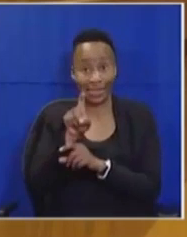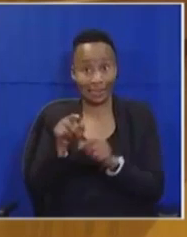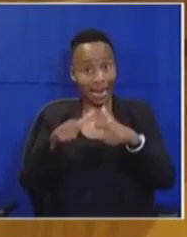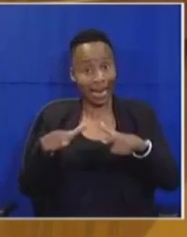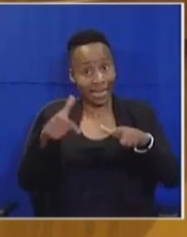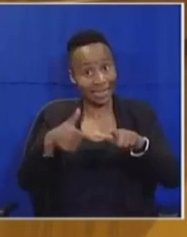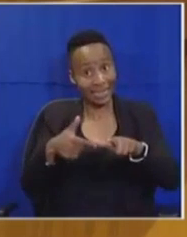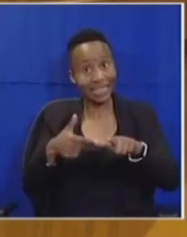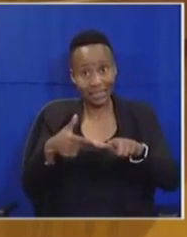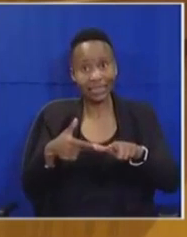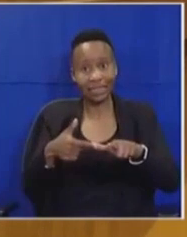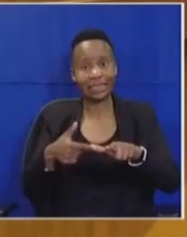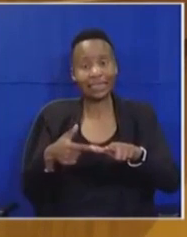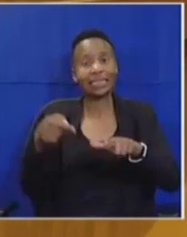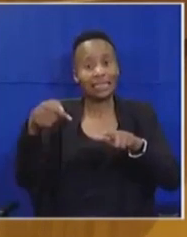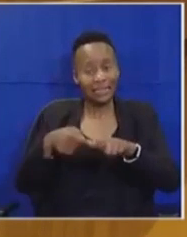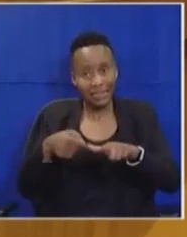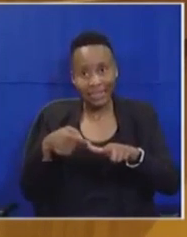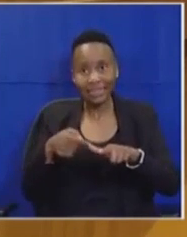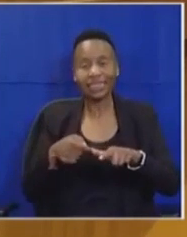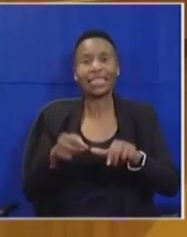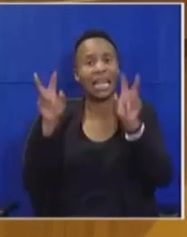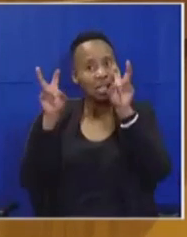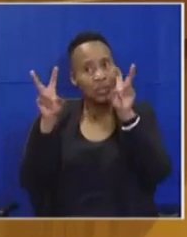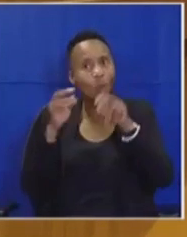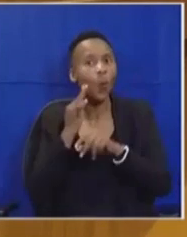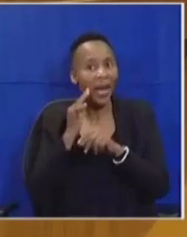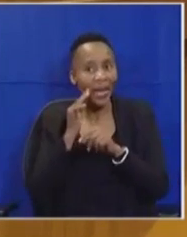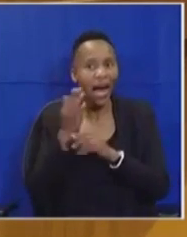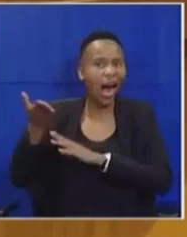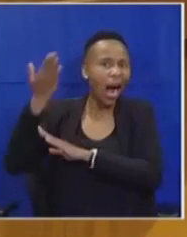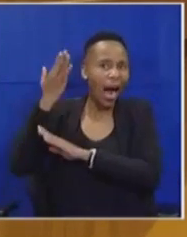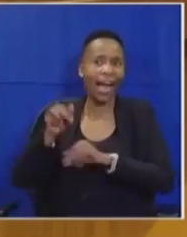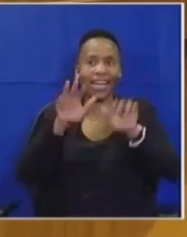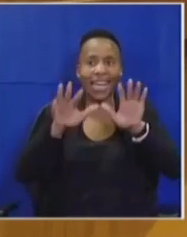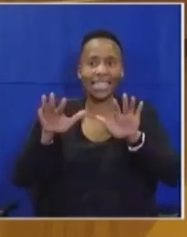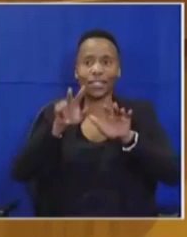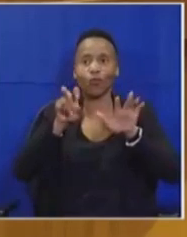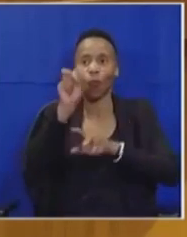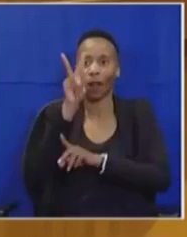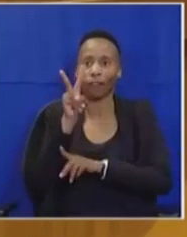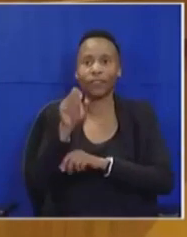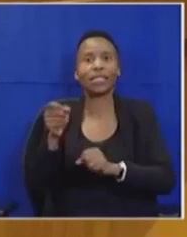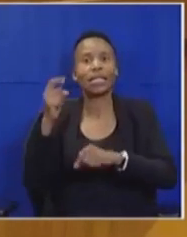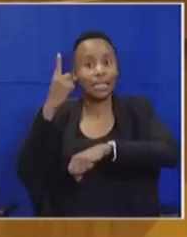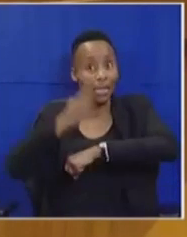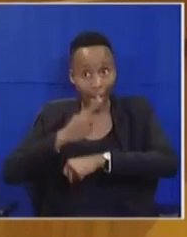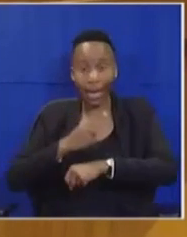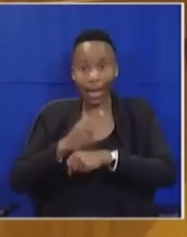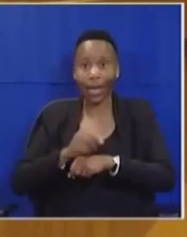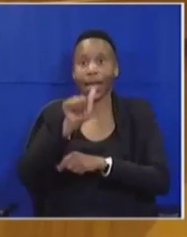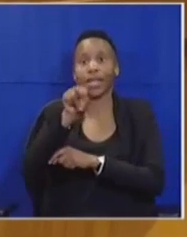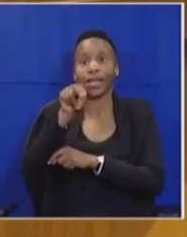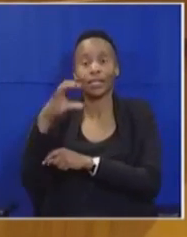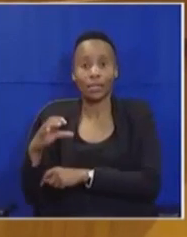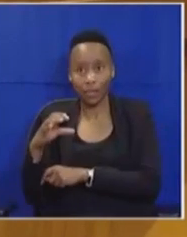an issue when the ANC was formed in 1912, and it has stayed with us since